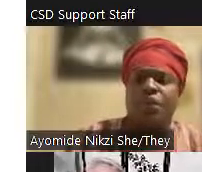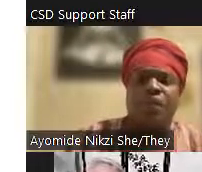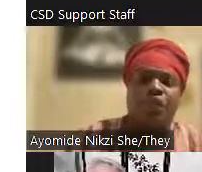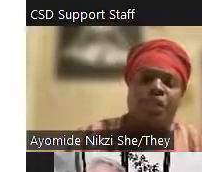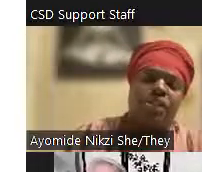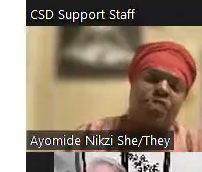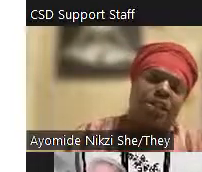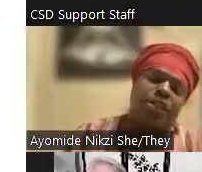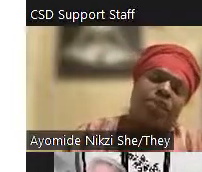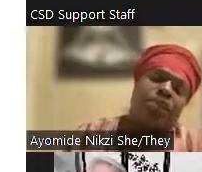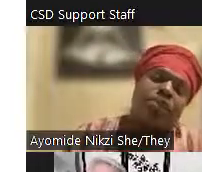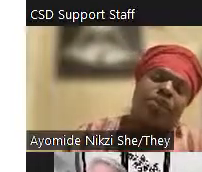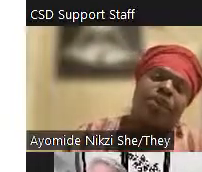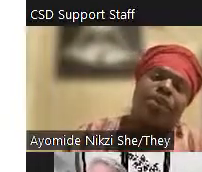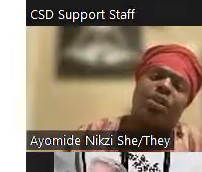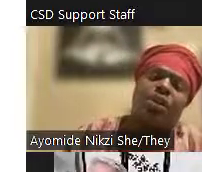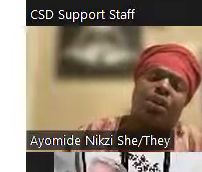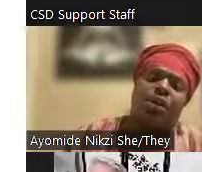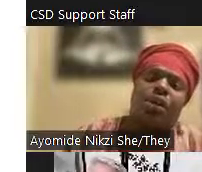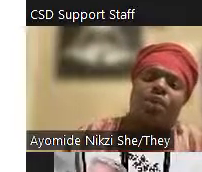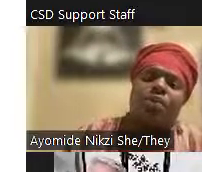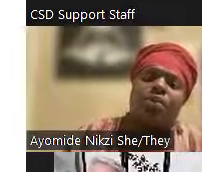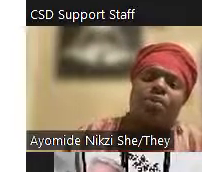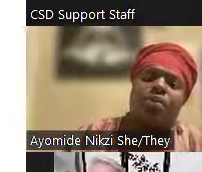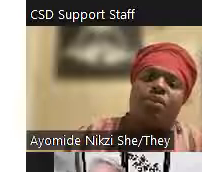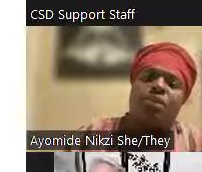I also want to give everyone a time check. It's 9:07.